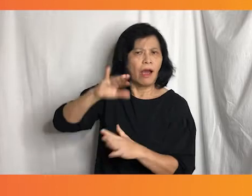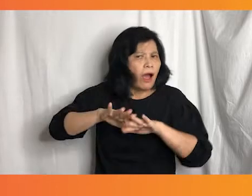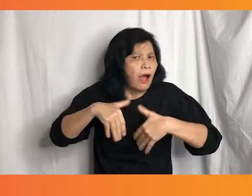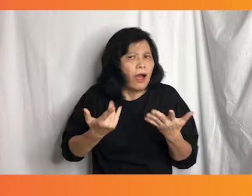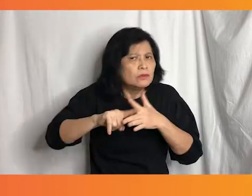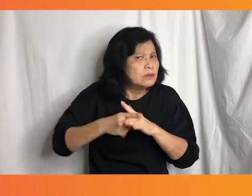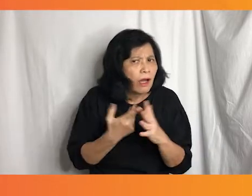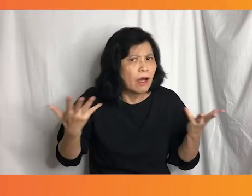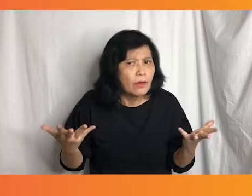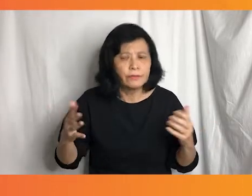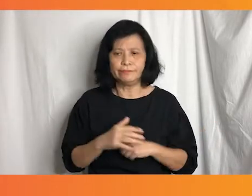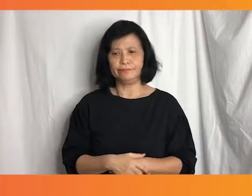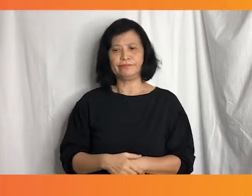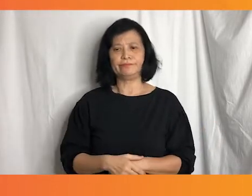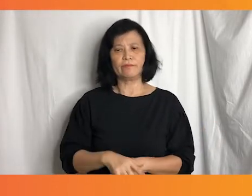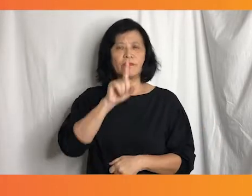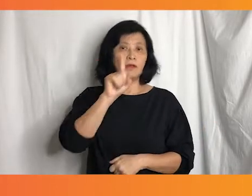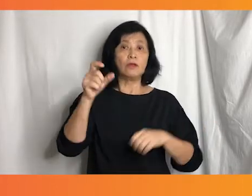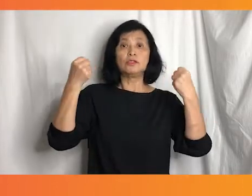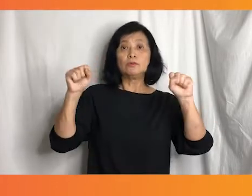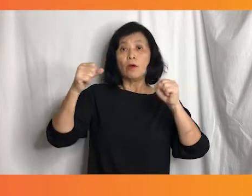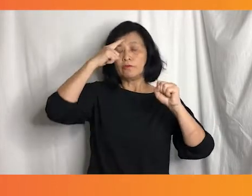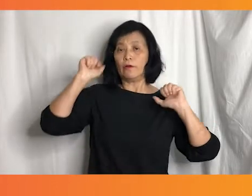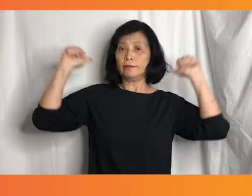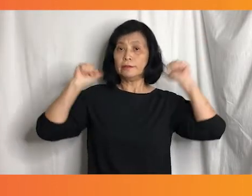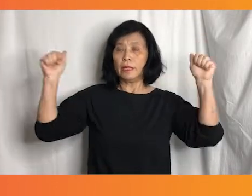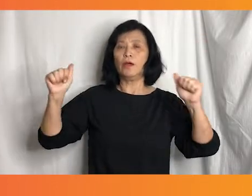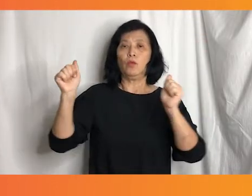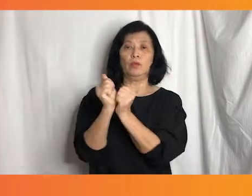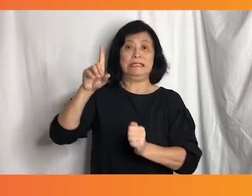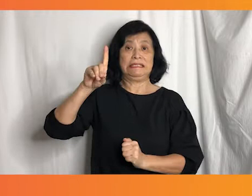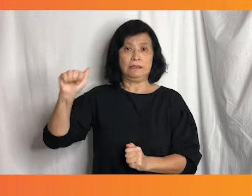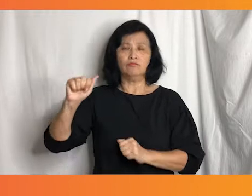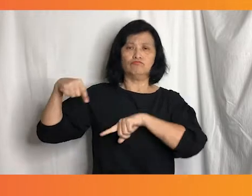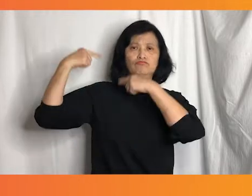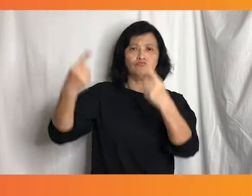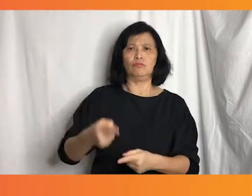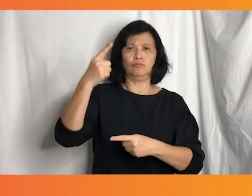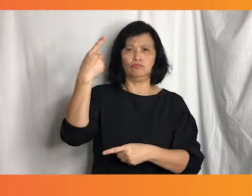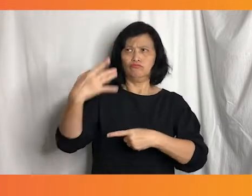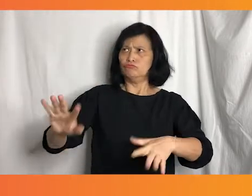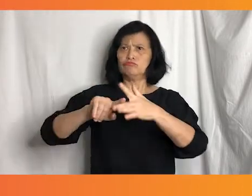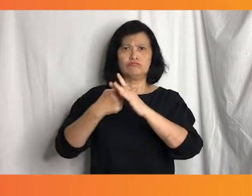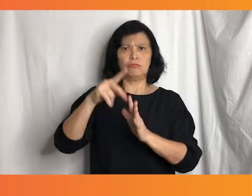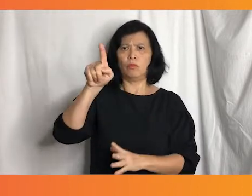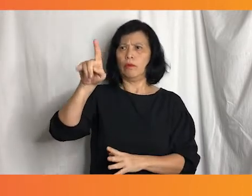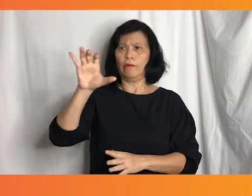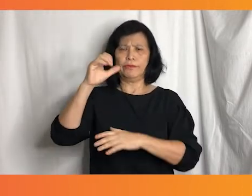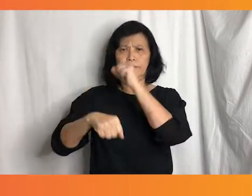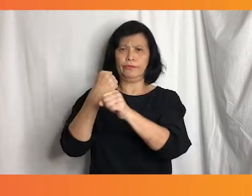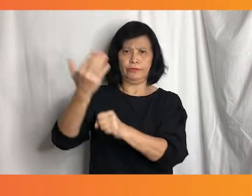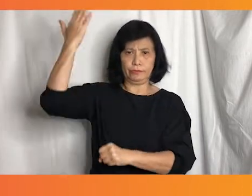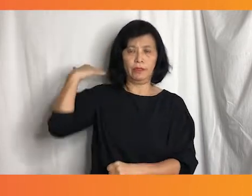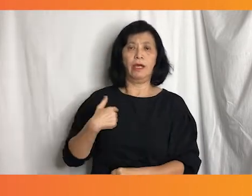movement started? Sport for athletes with an impairment has existed for more than 100 years. And the first